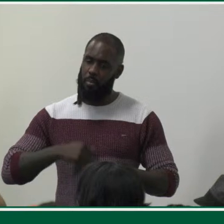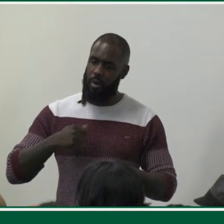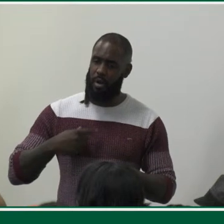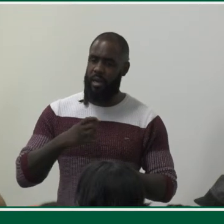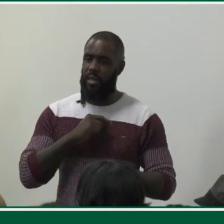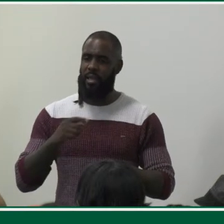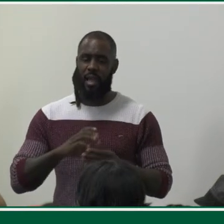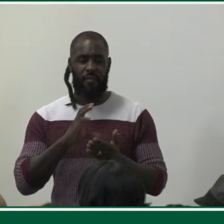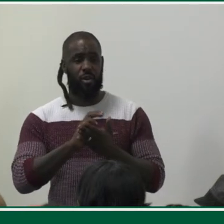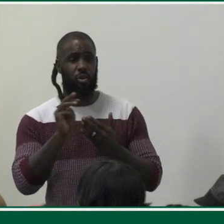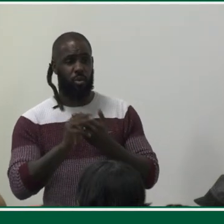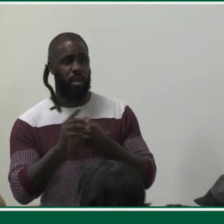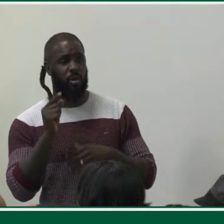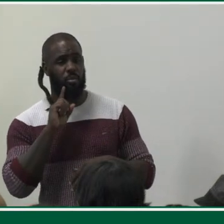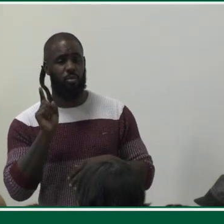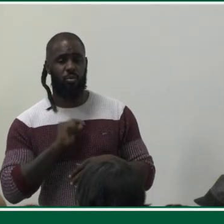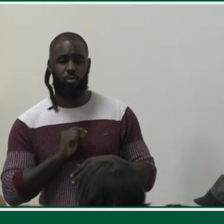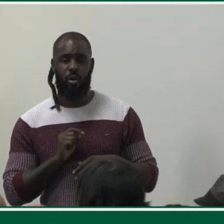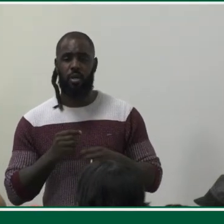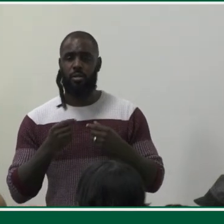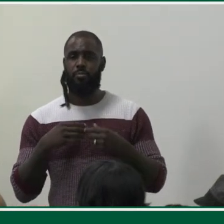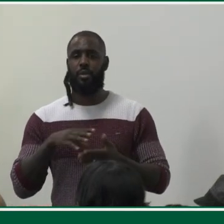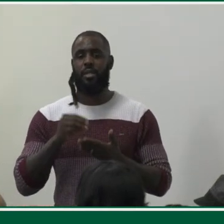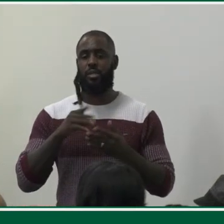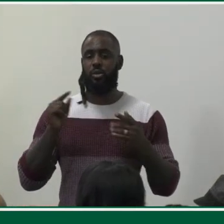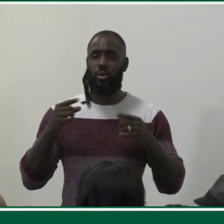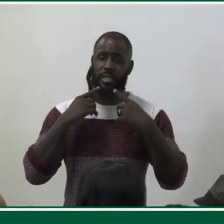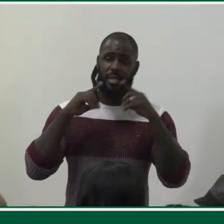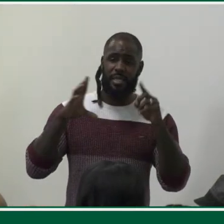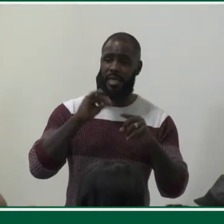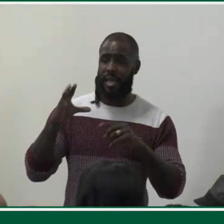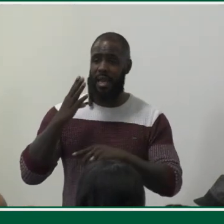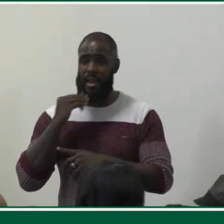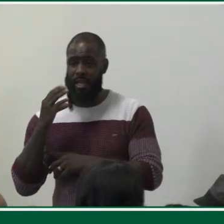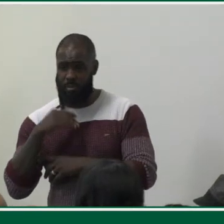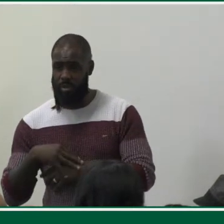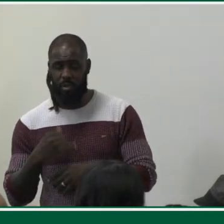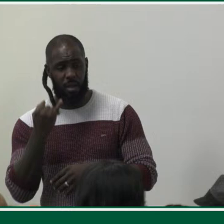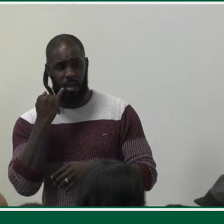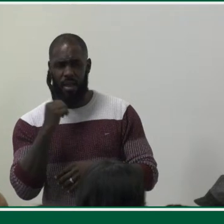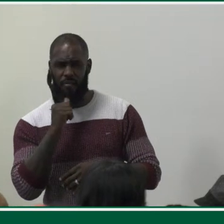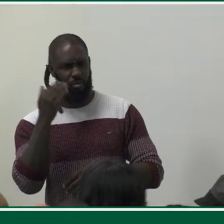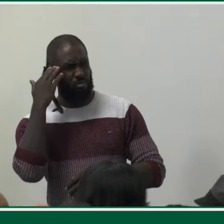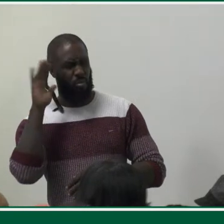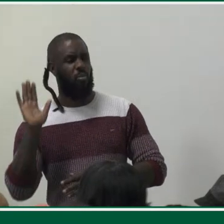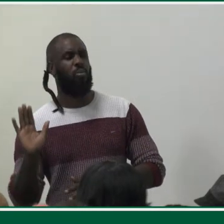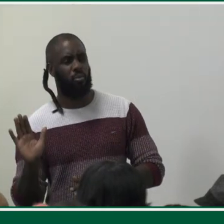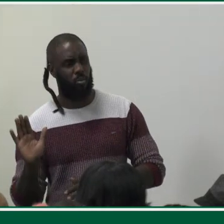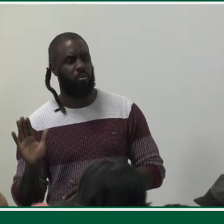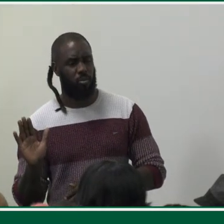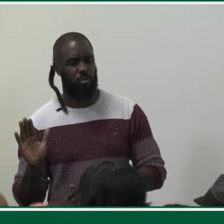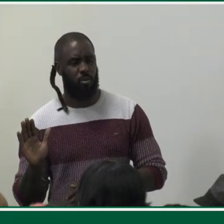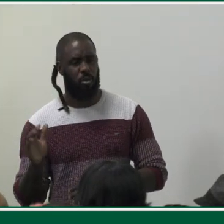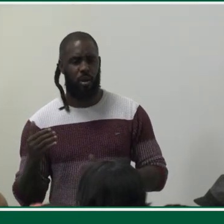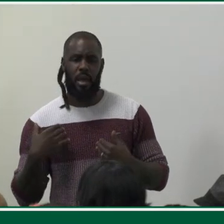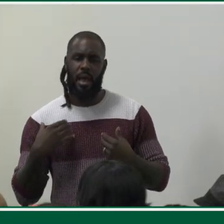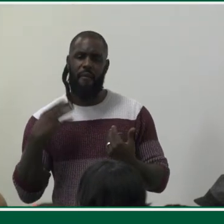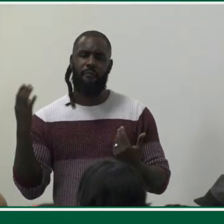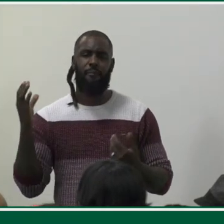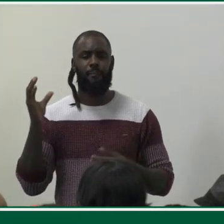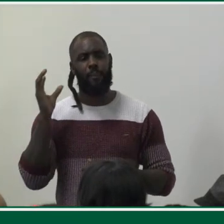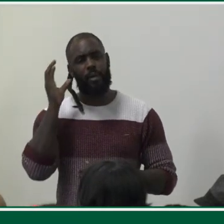that's reflective of the student's life and the student's experience. For those of you who aren't familiar, there's a concept